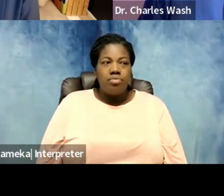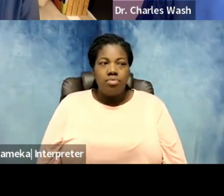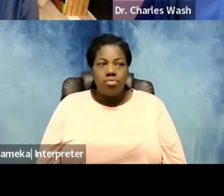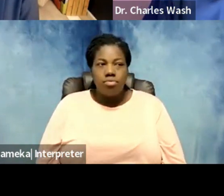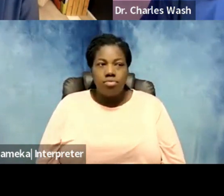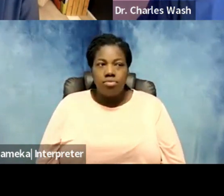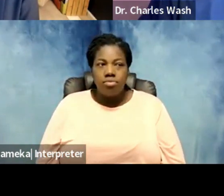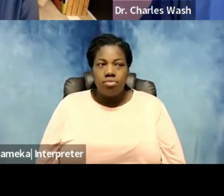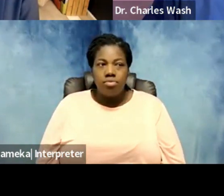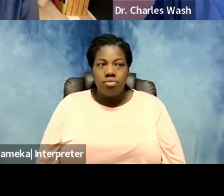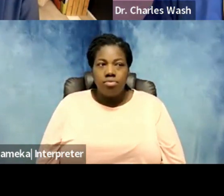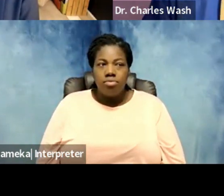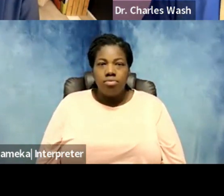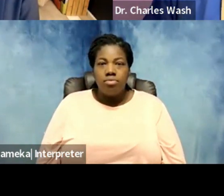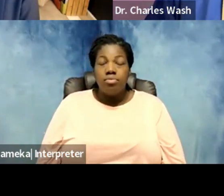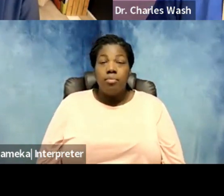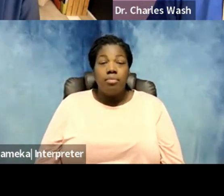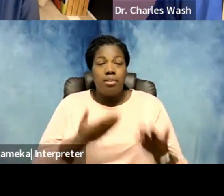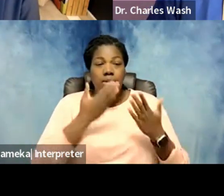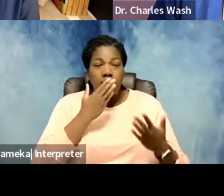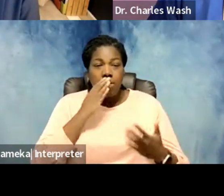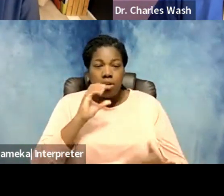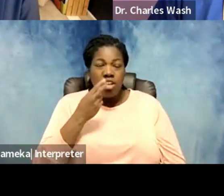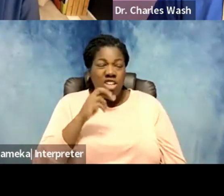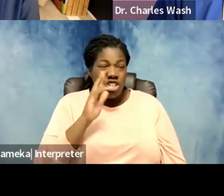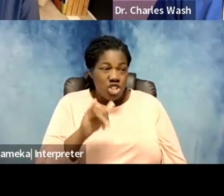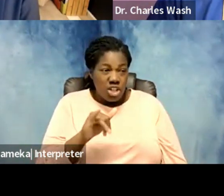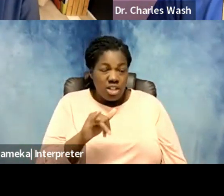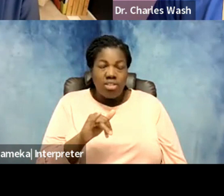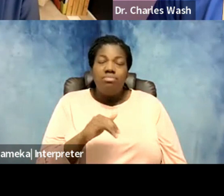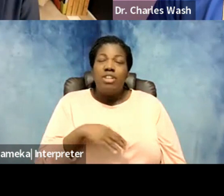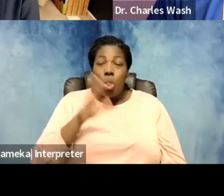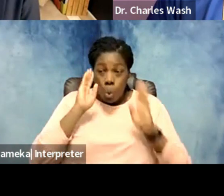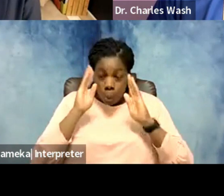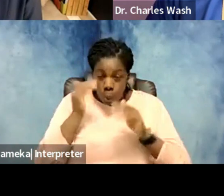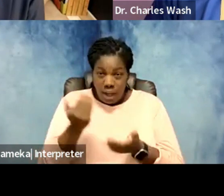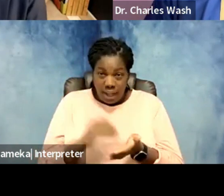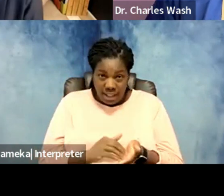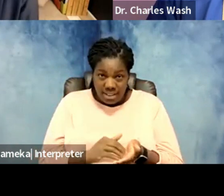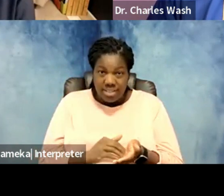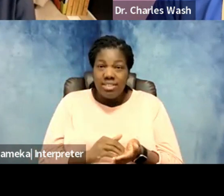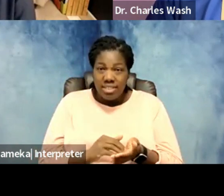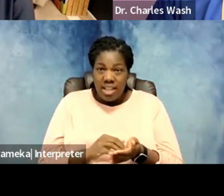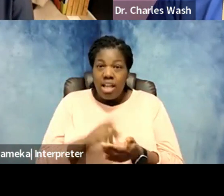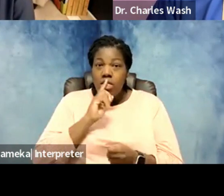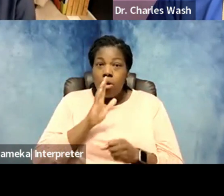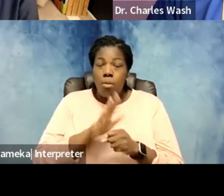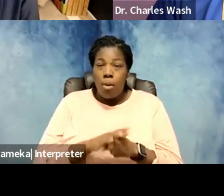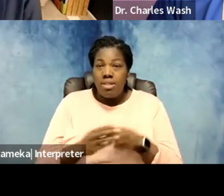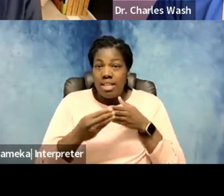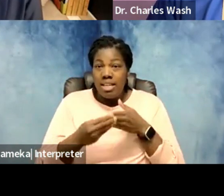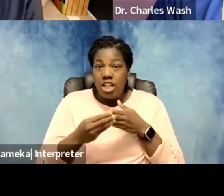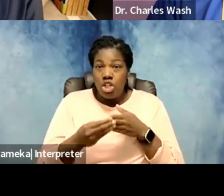All right. Thank you again, Charity. Good evening once again, everyone. The Promising Leadership